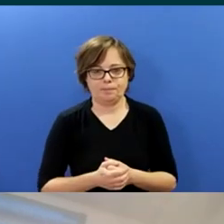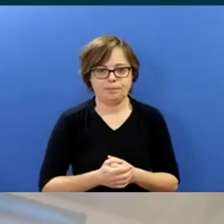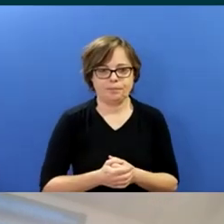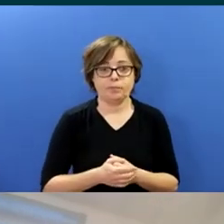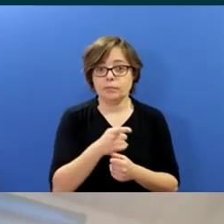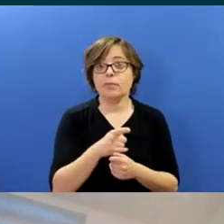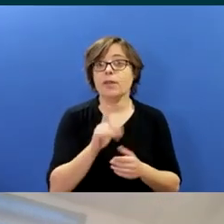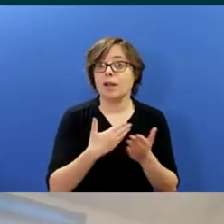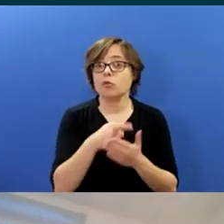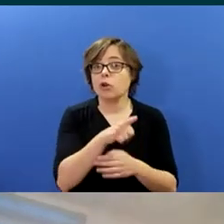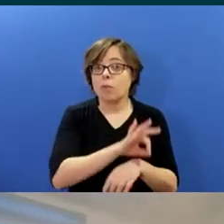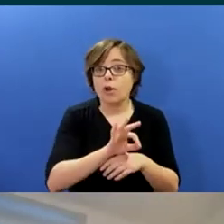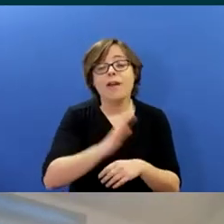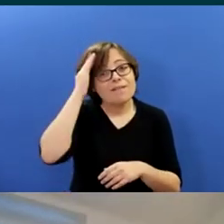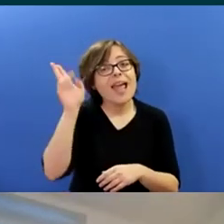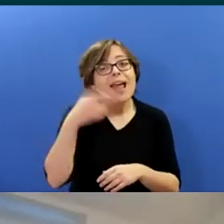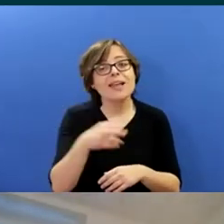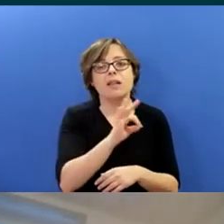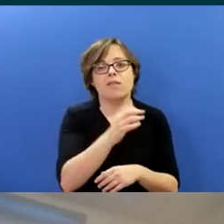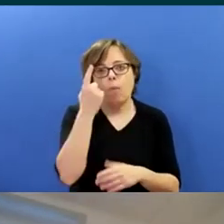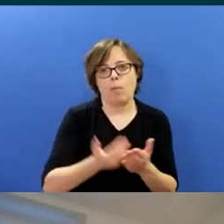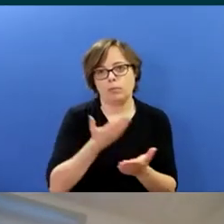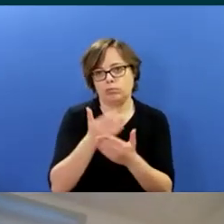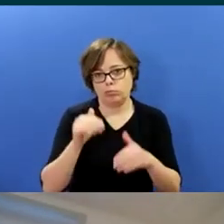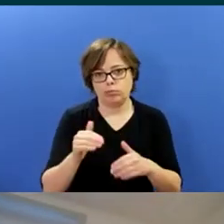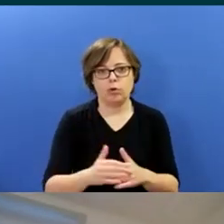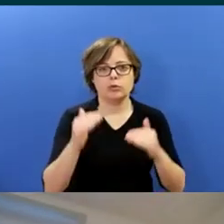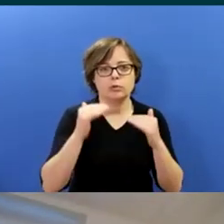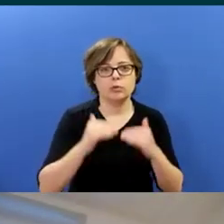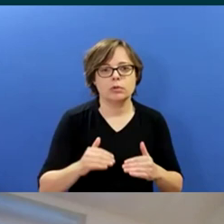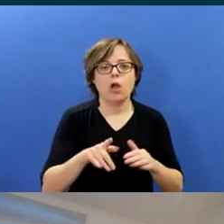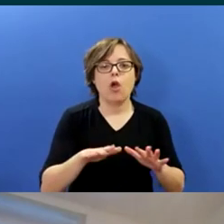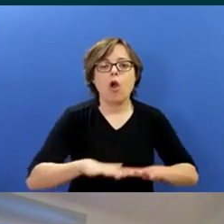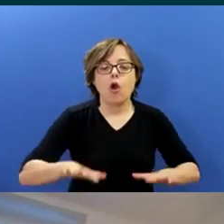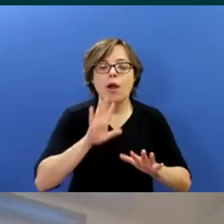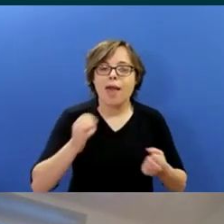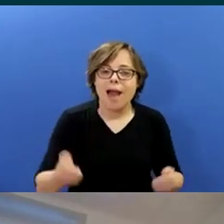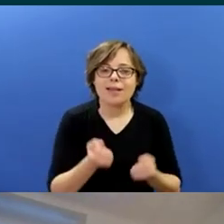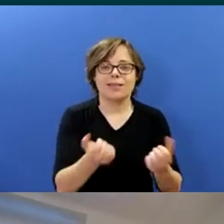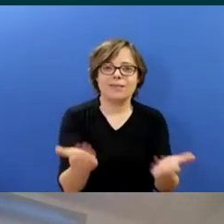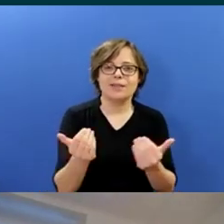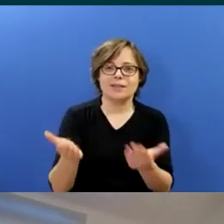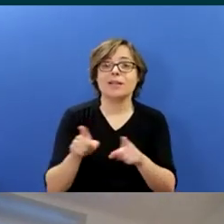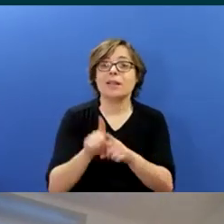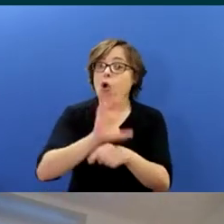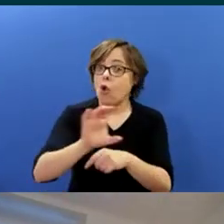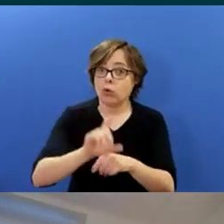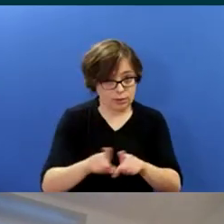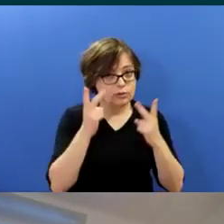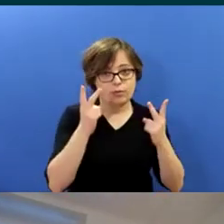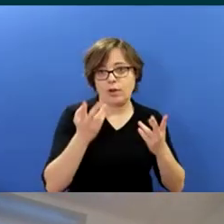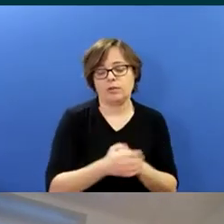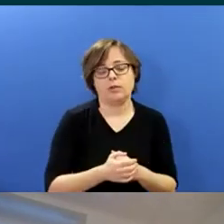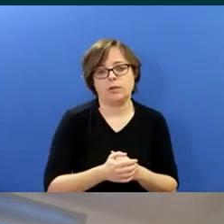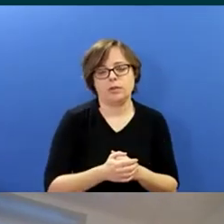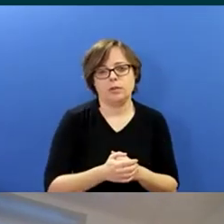then on-site activation and coaching is crucial. As I said, we had a very, very valuable and good contractor that